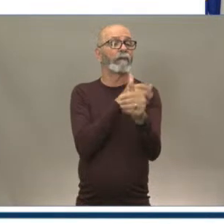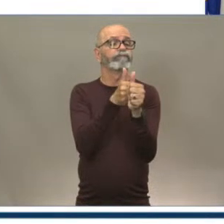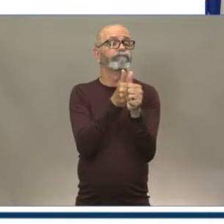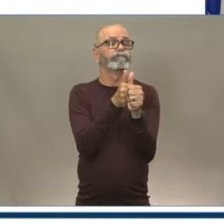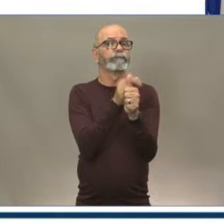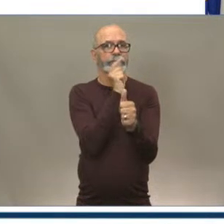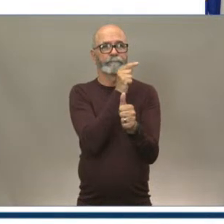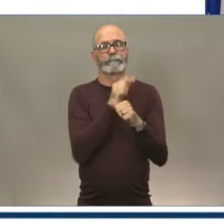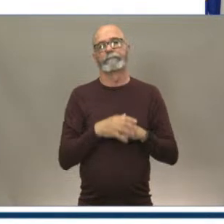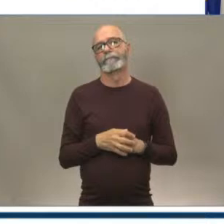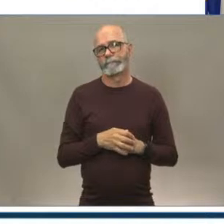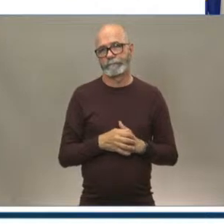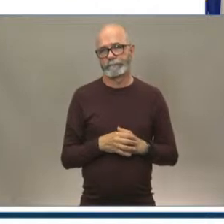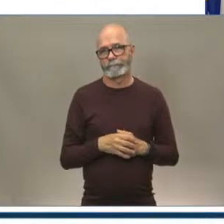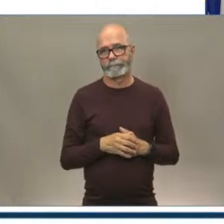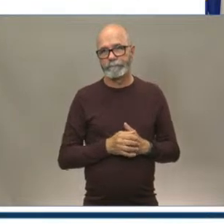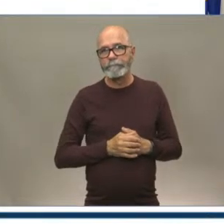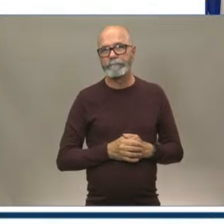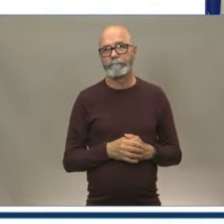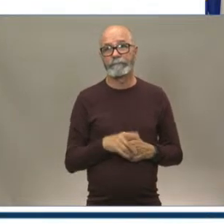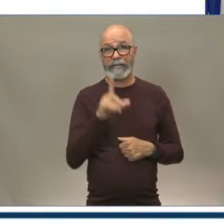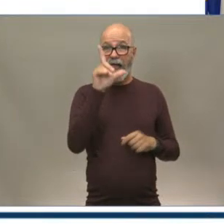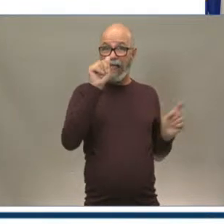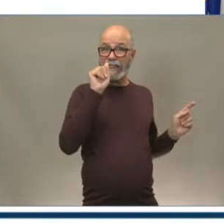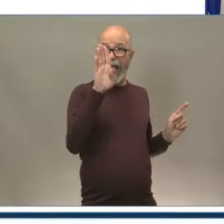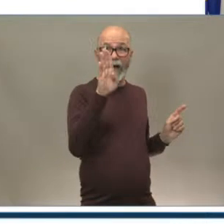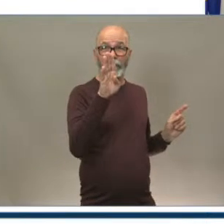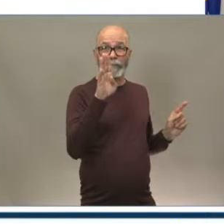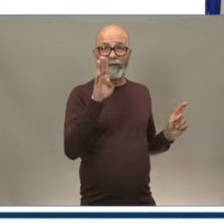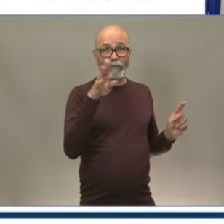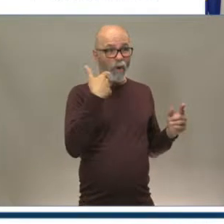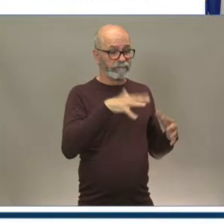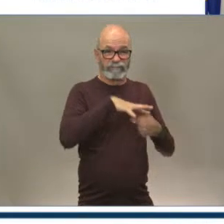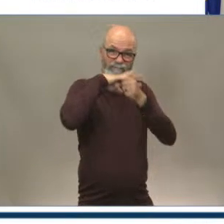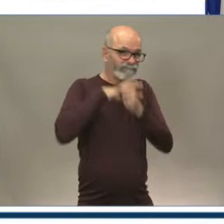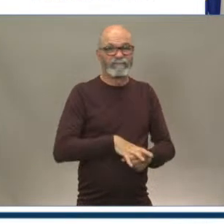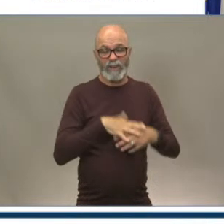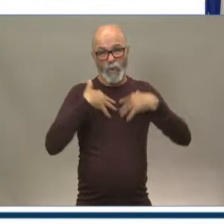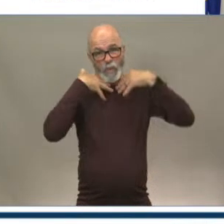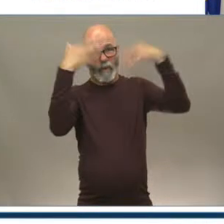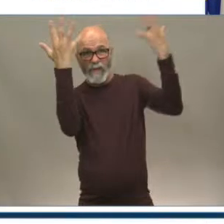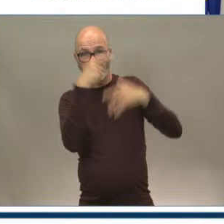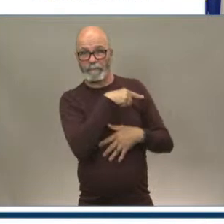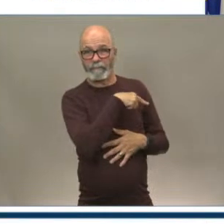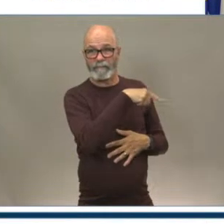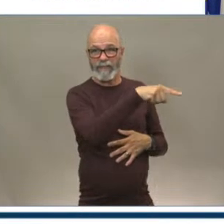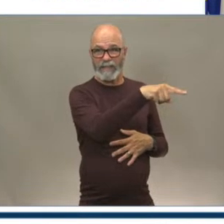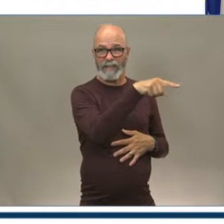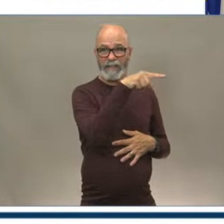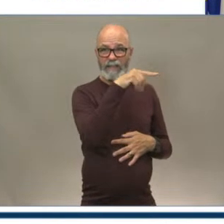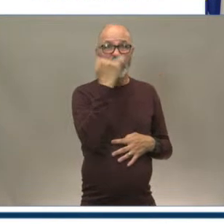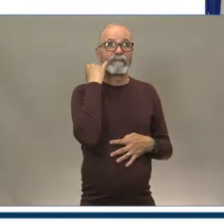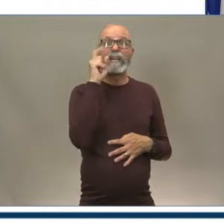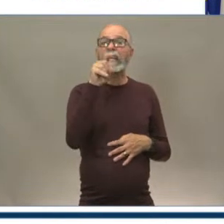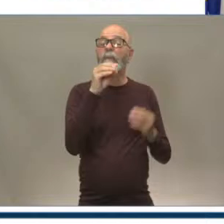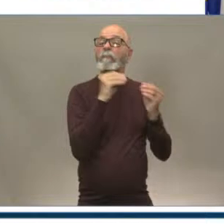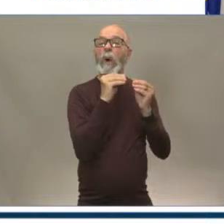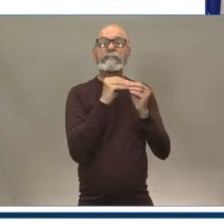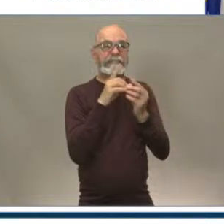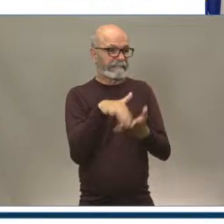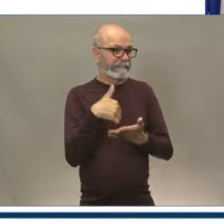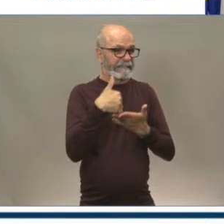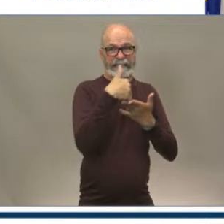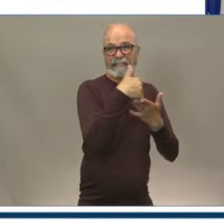Are we maxed out at the lab, or with specific resources, could we get the lab processing faster? I mean, do we need another lab?